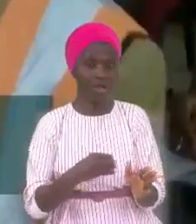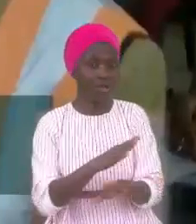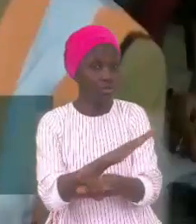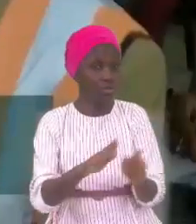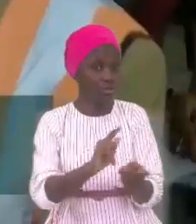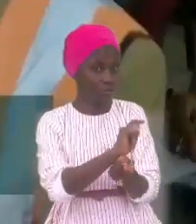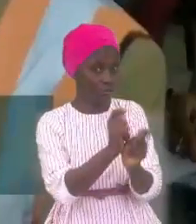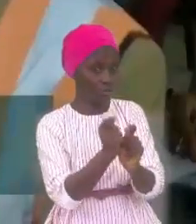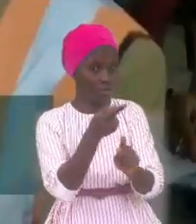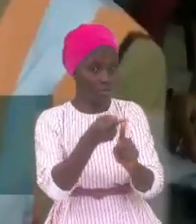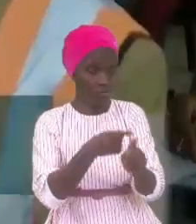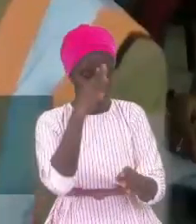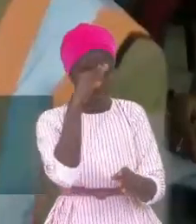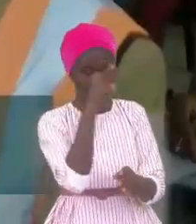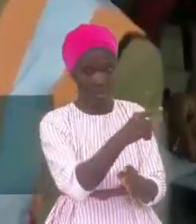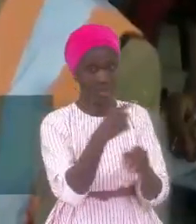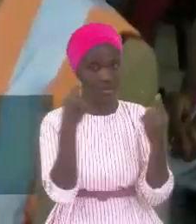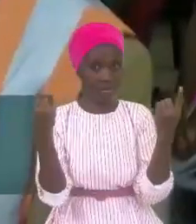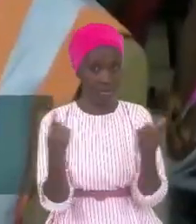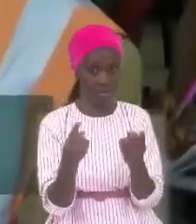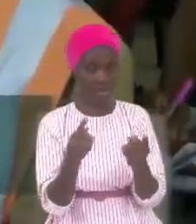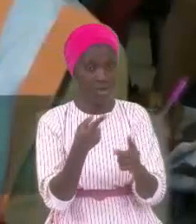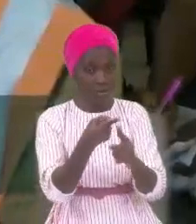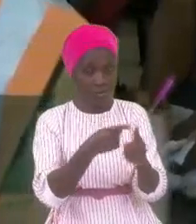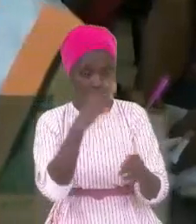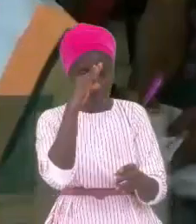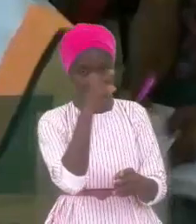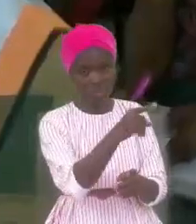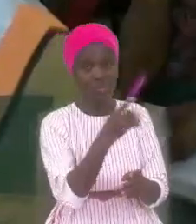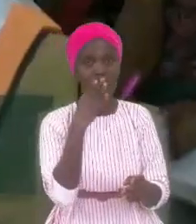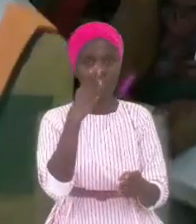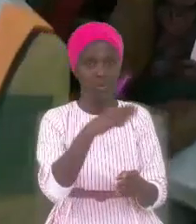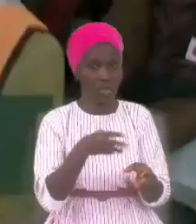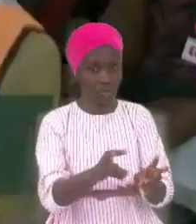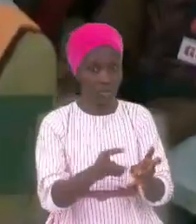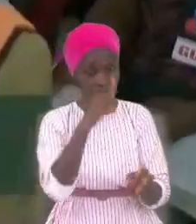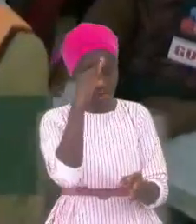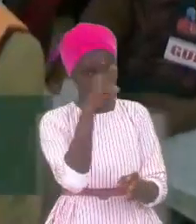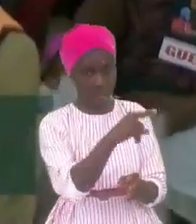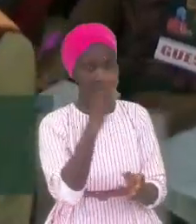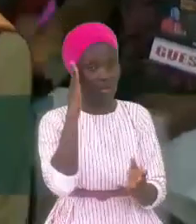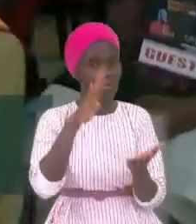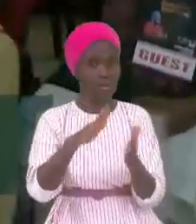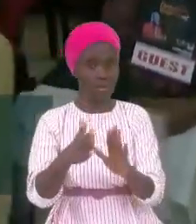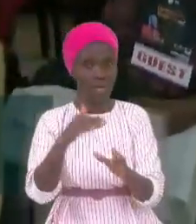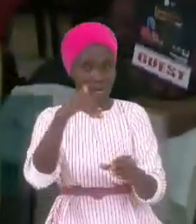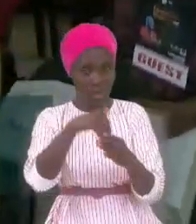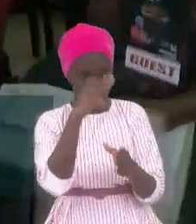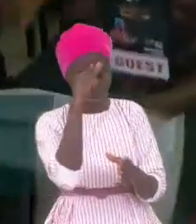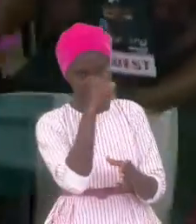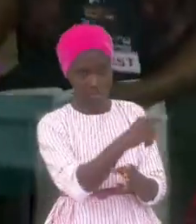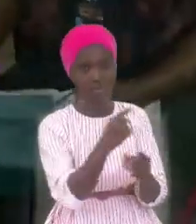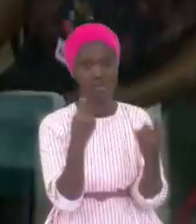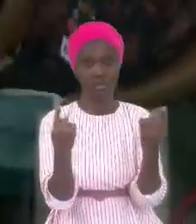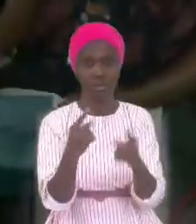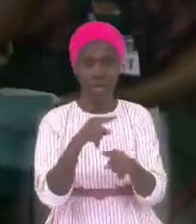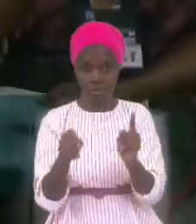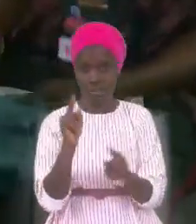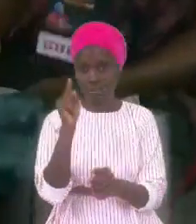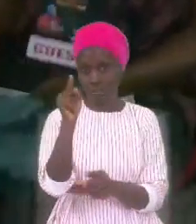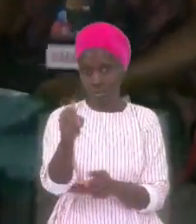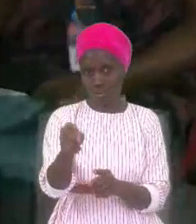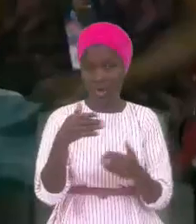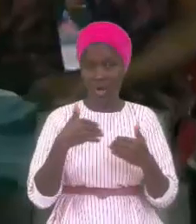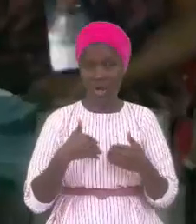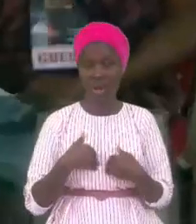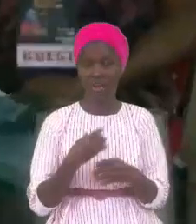nor from his wicked way, he shall die in his iniquity, but thou hast